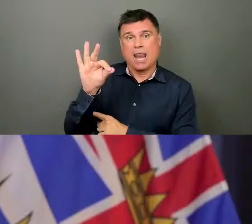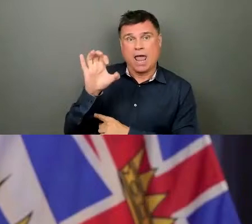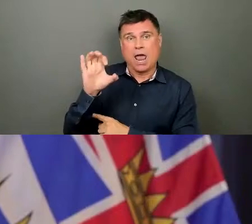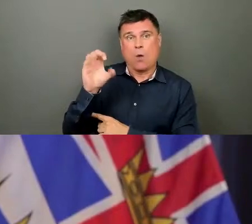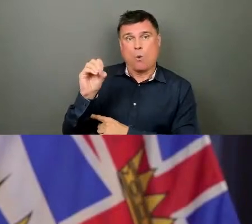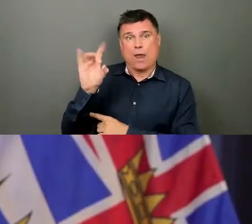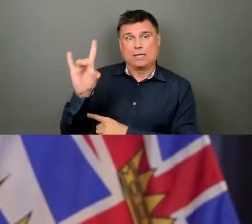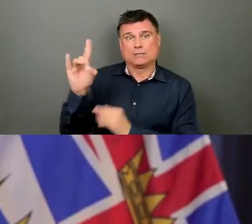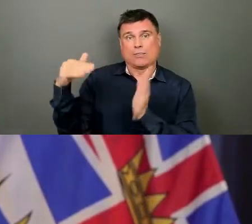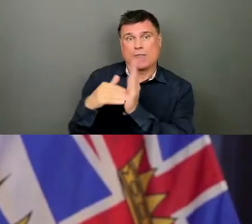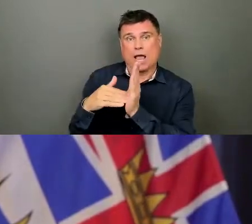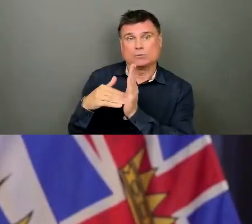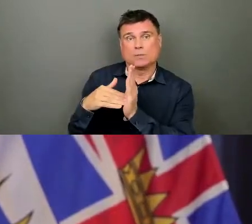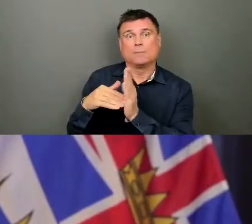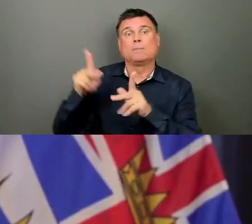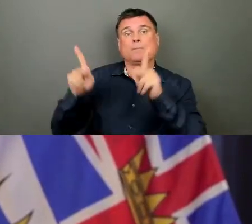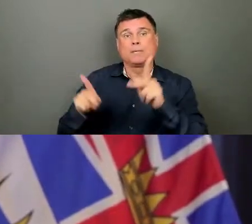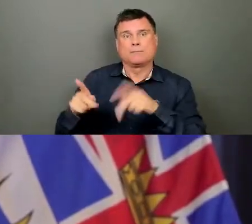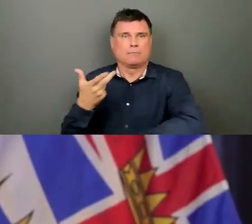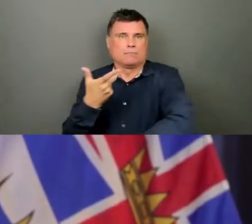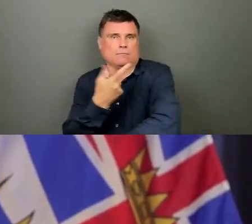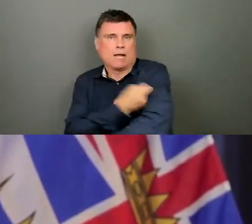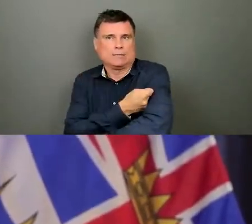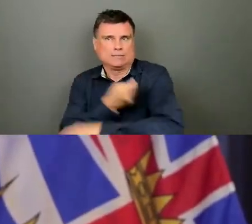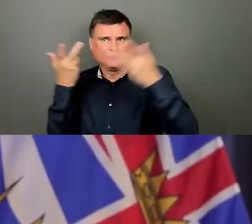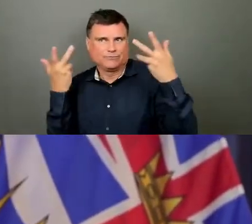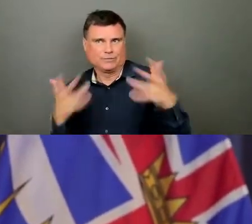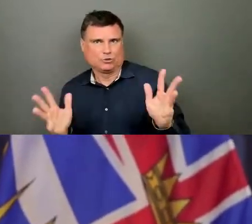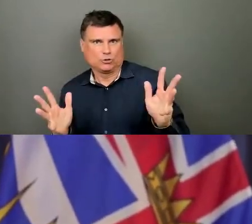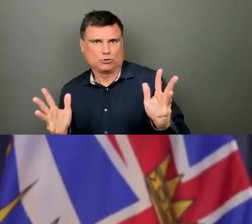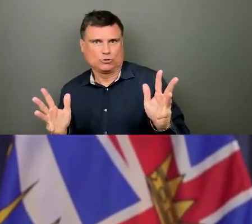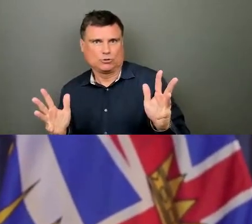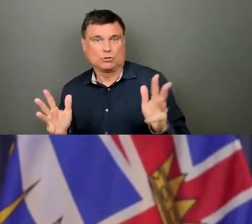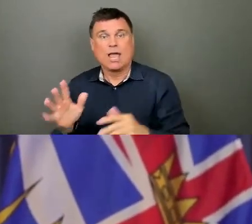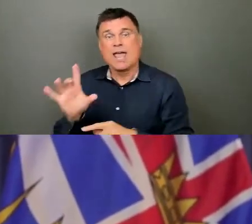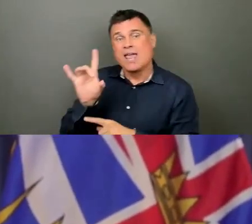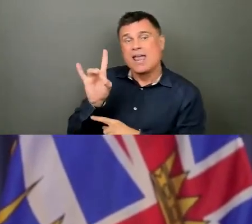3,908,860 British Columbians received their first dose of a COVID-19 vaccine. That's